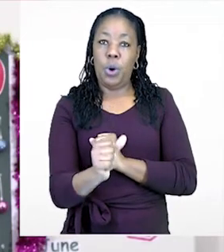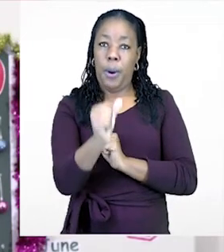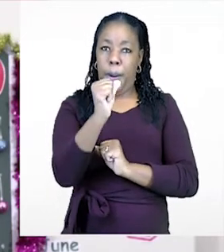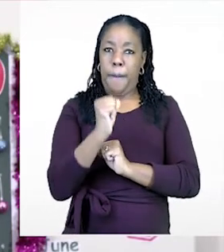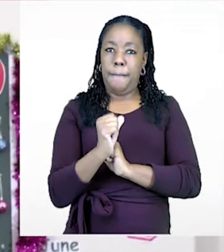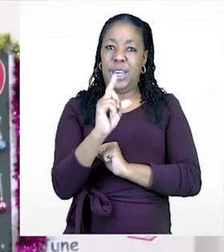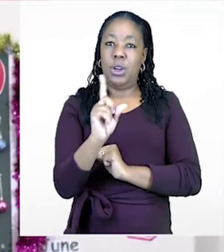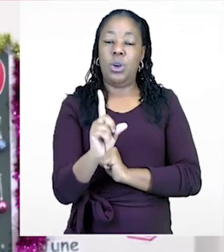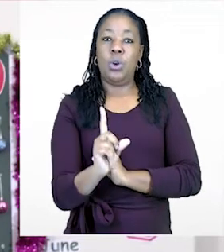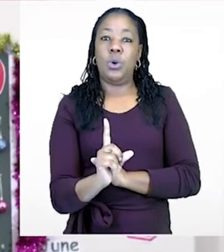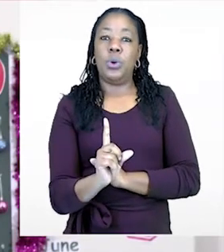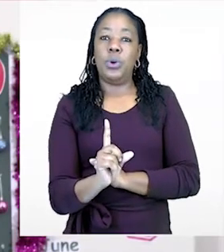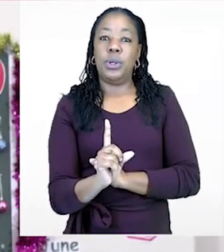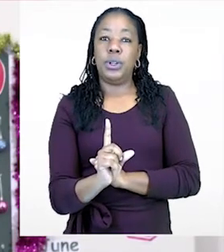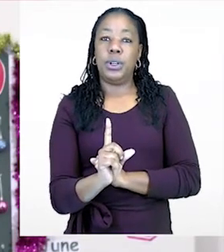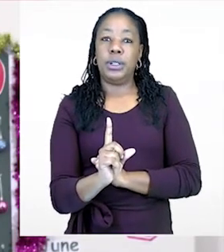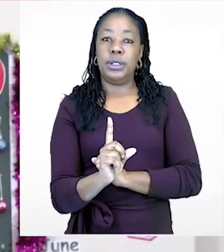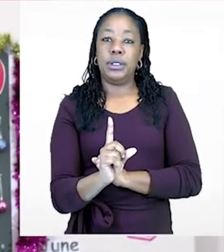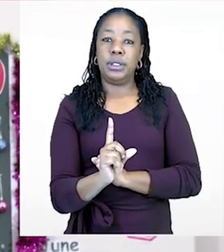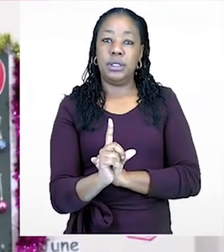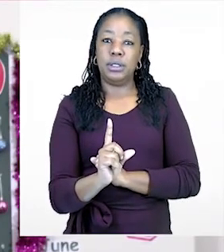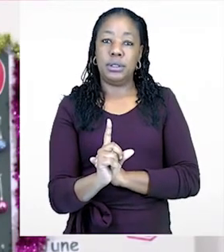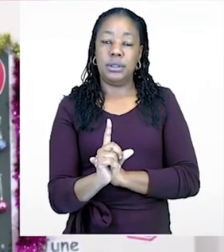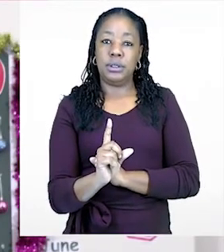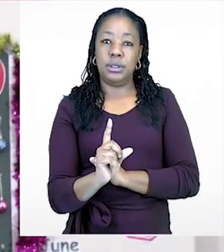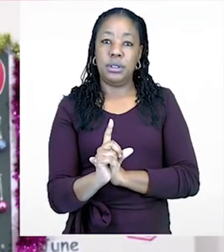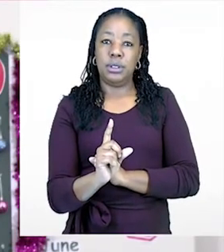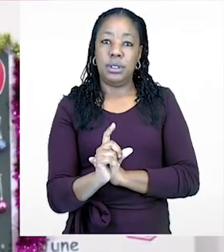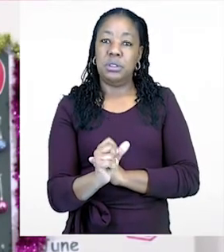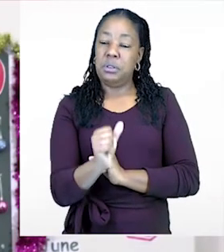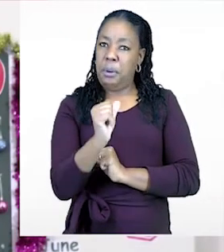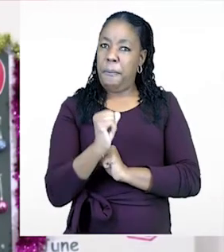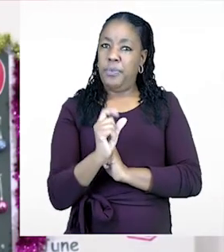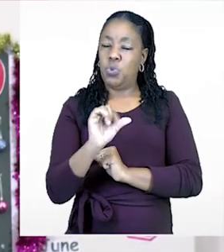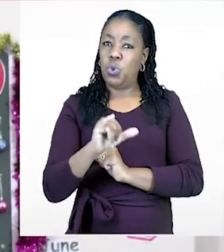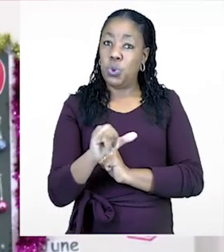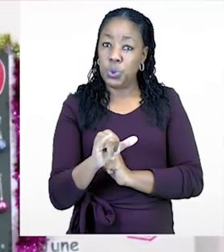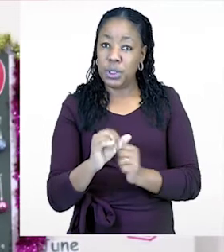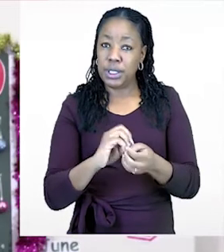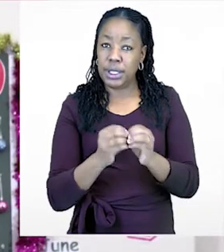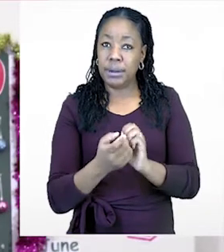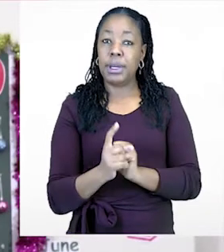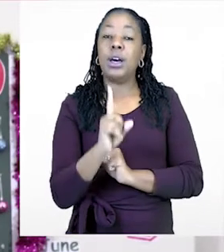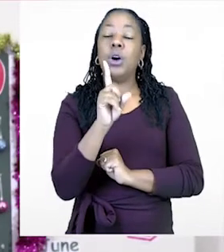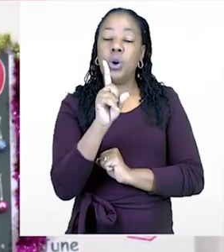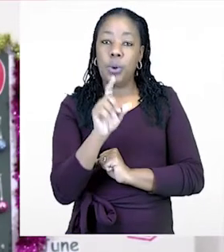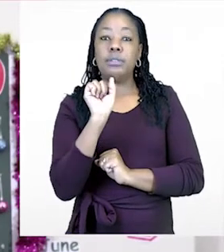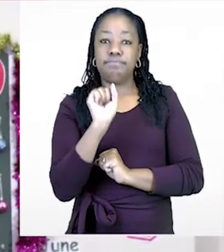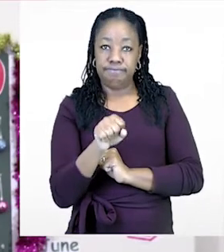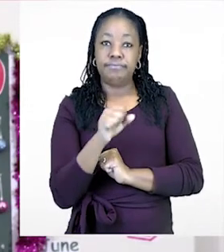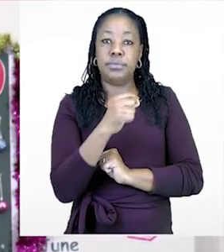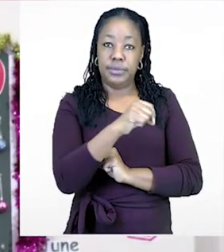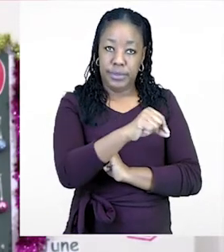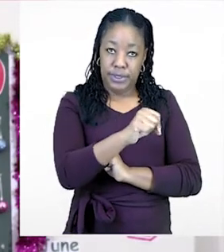2? If we look at 2, our less than is the number 1. If you guessed